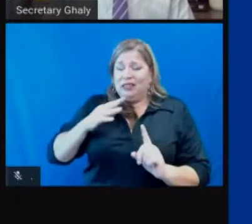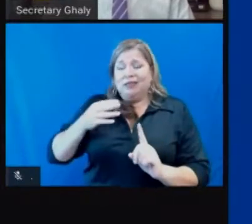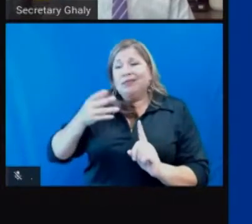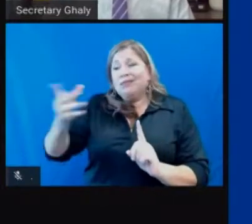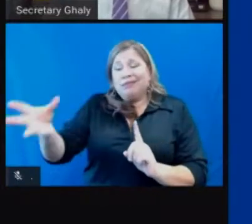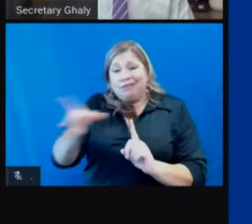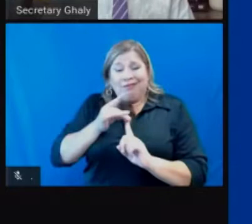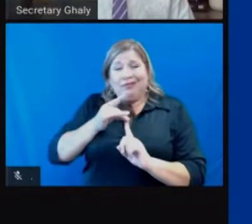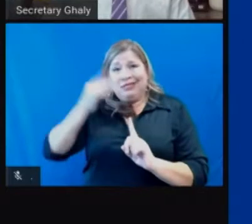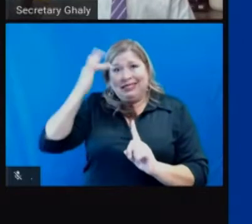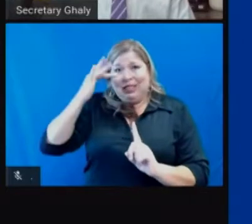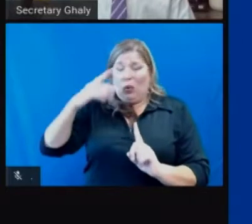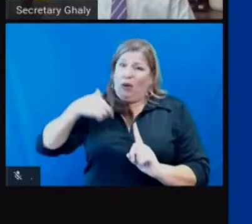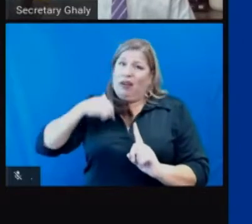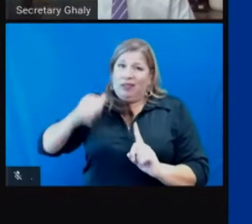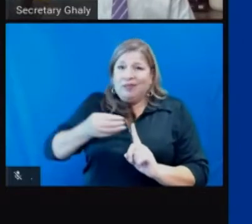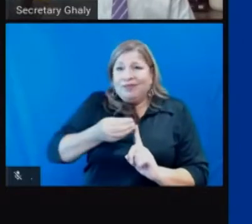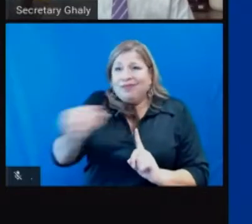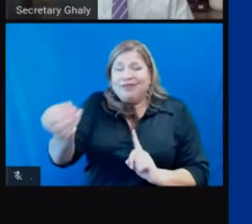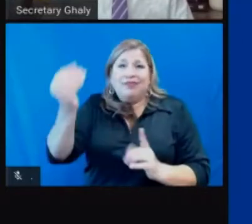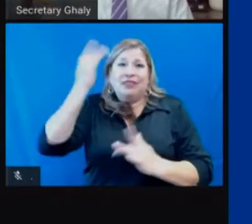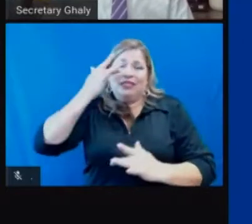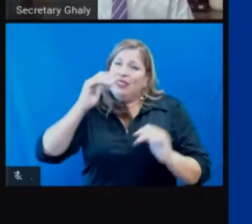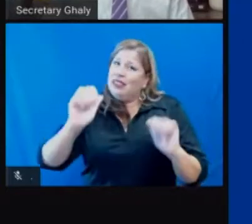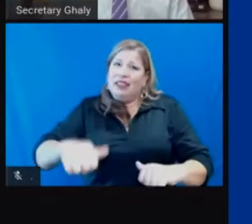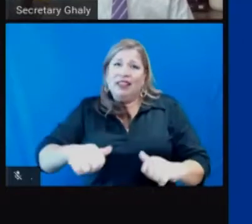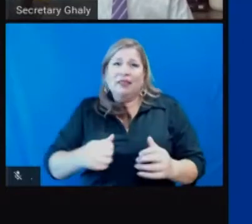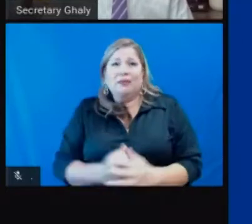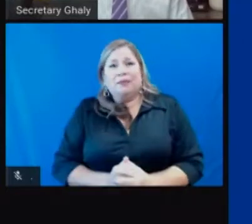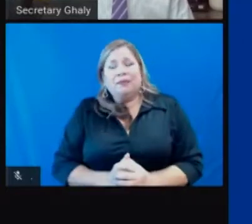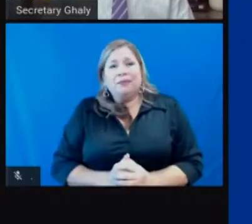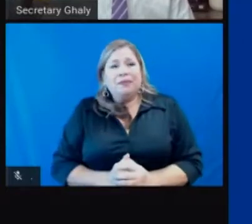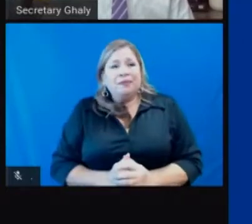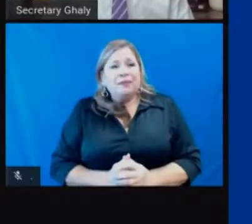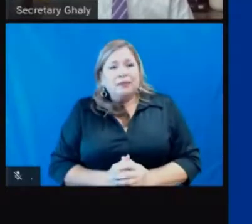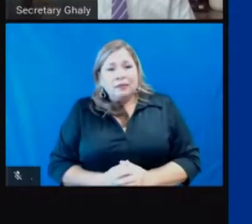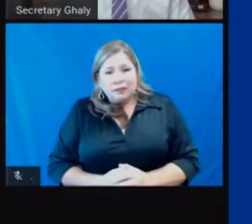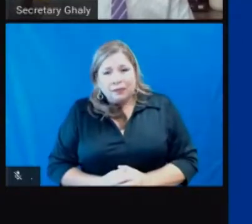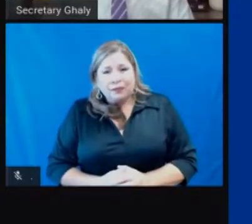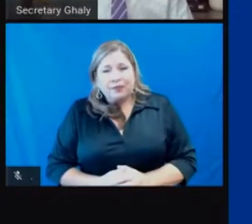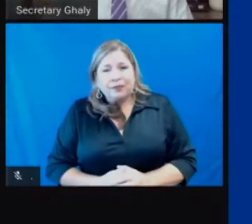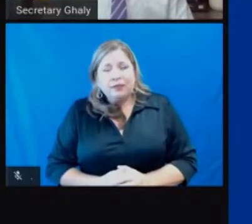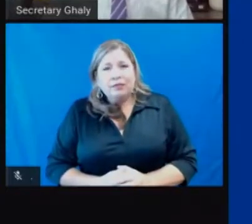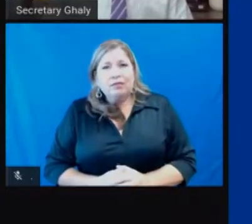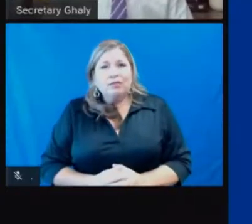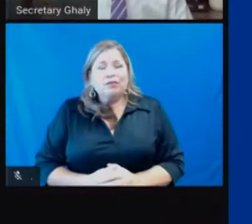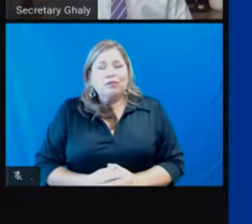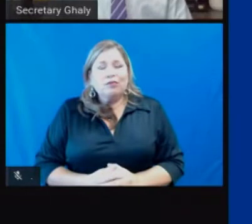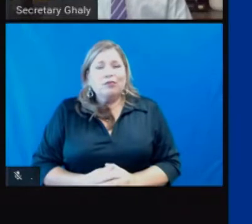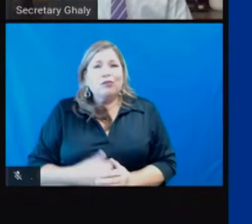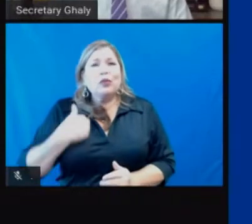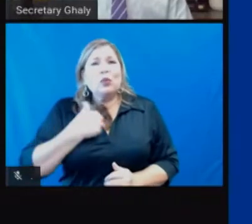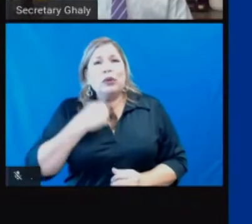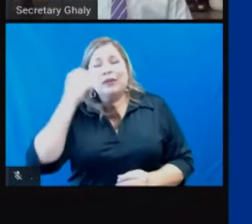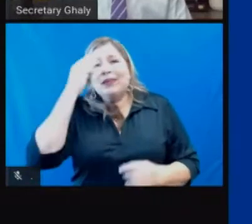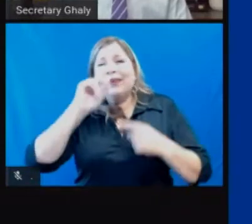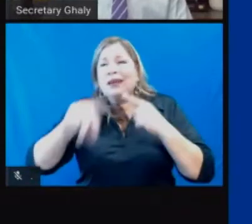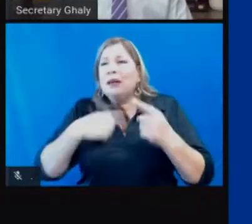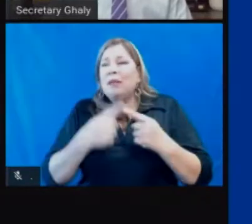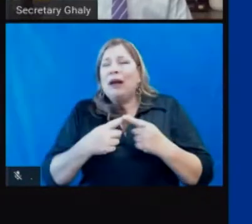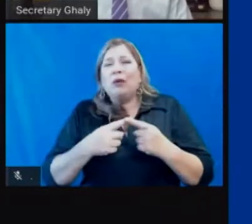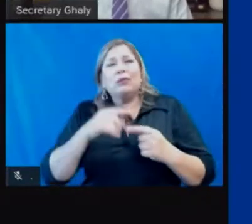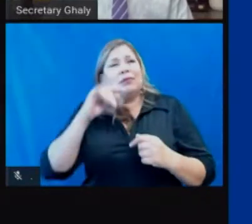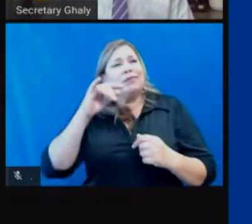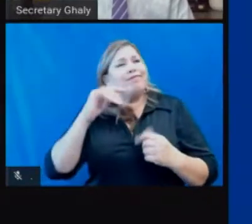or you to them. Activities where it's difficult to keep your distance. I often think about playing board games and